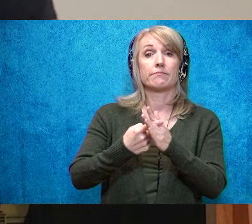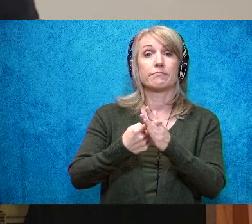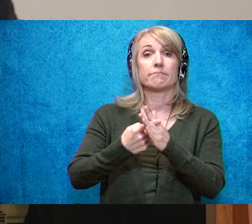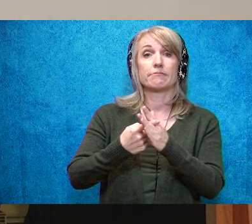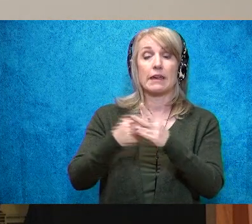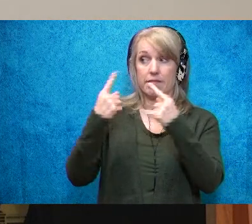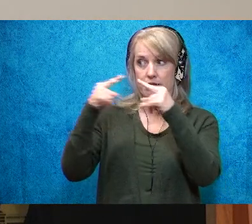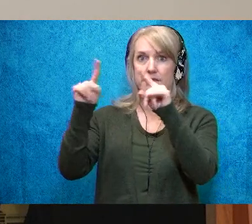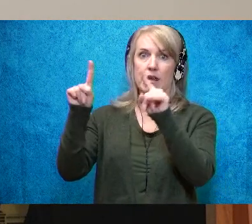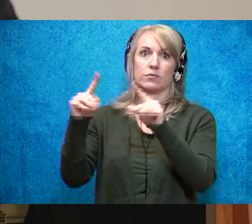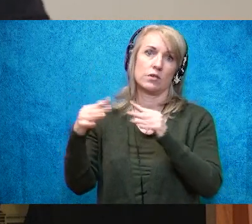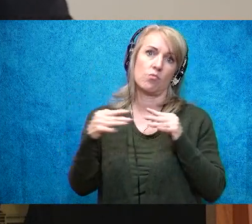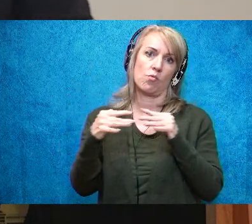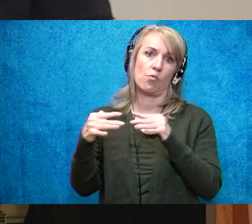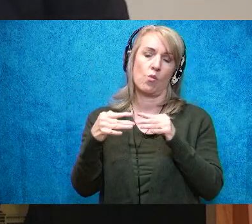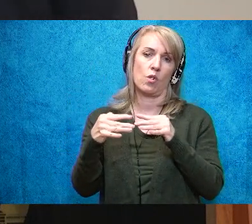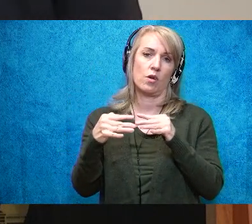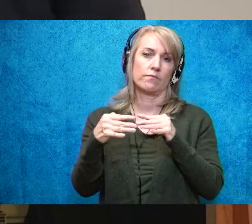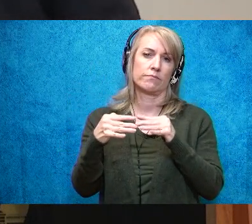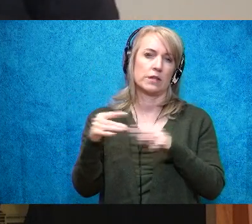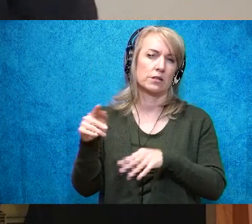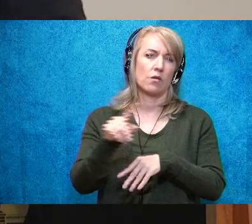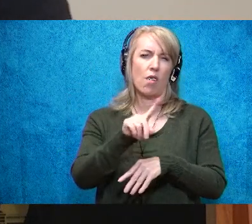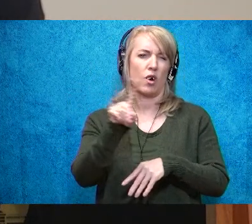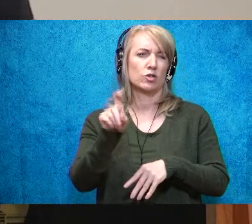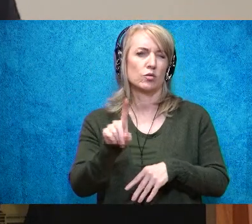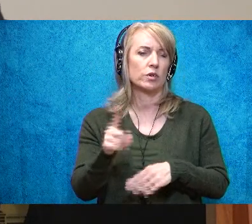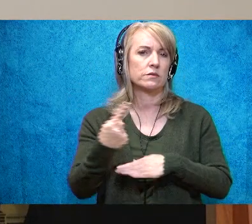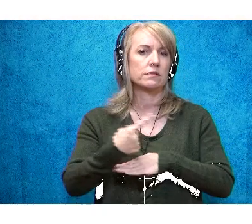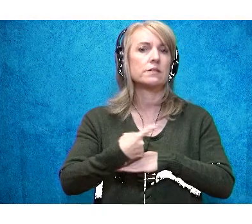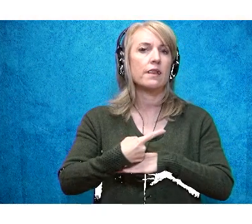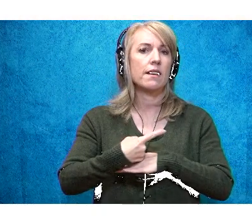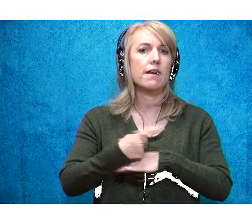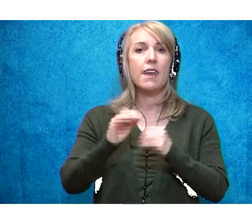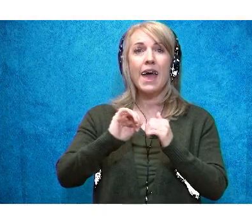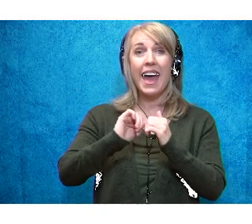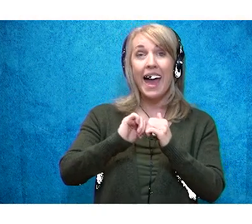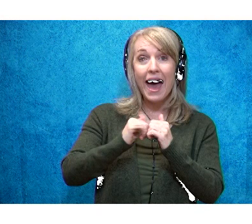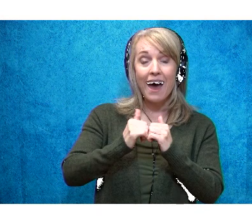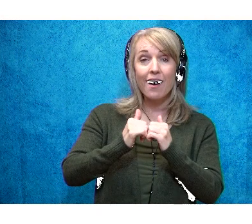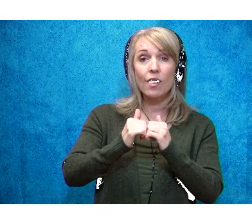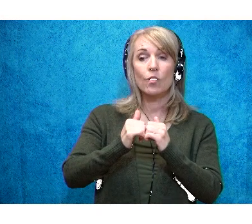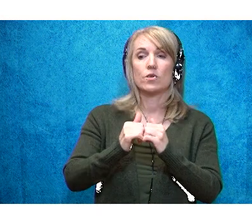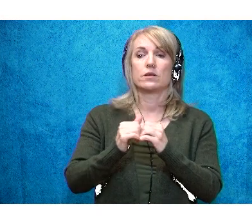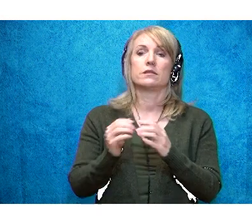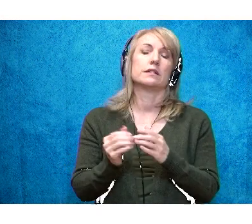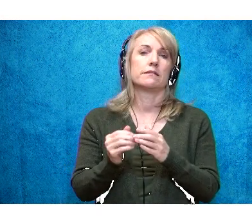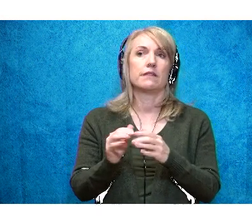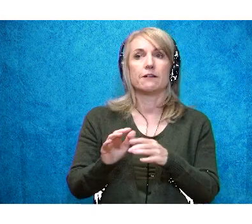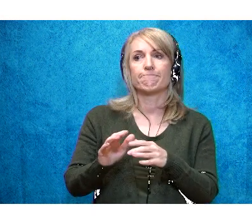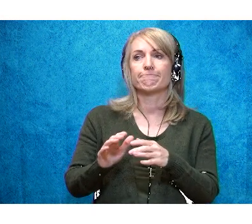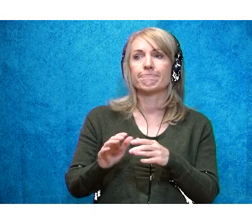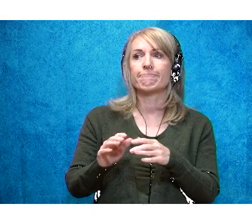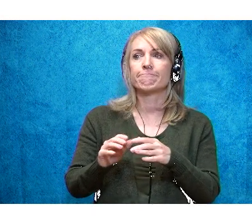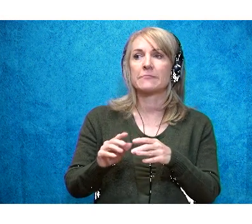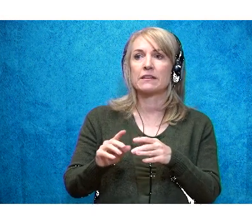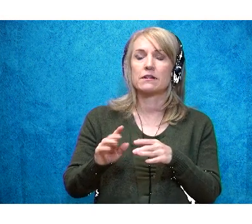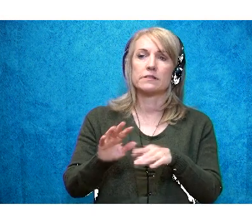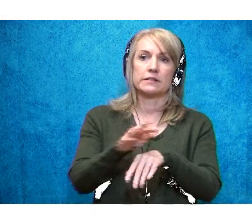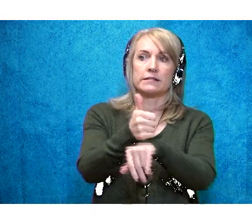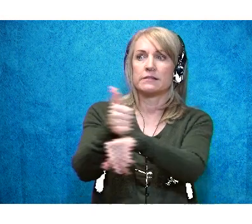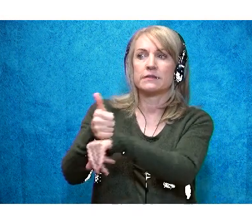question today is going to be, how did the rise of dictators contribute to the outbreak of World War